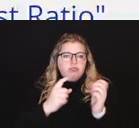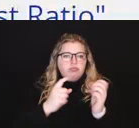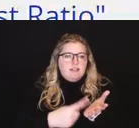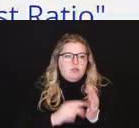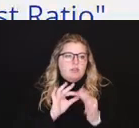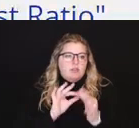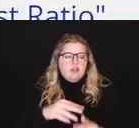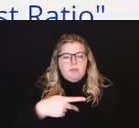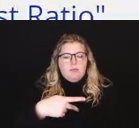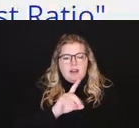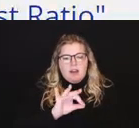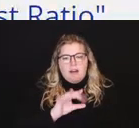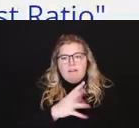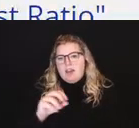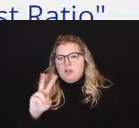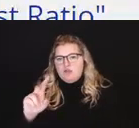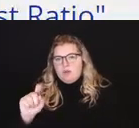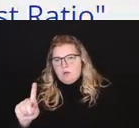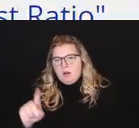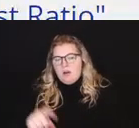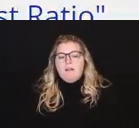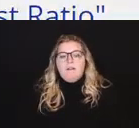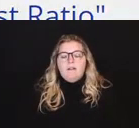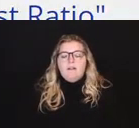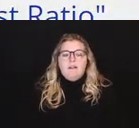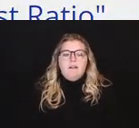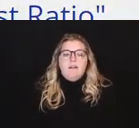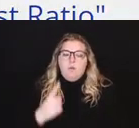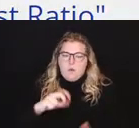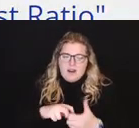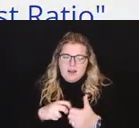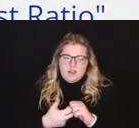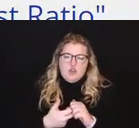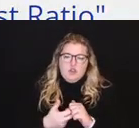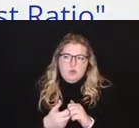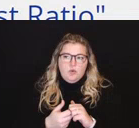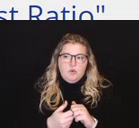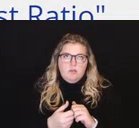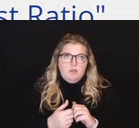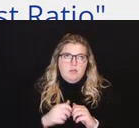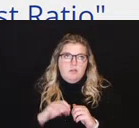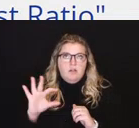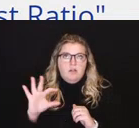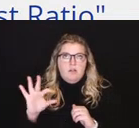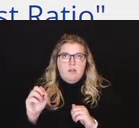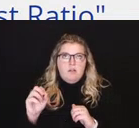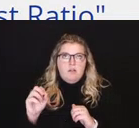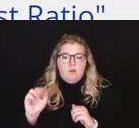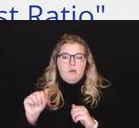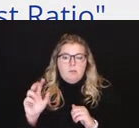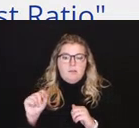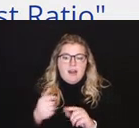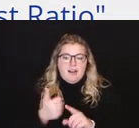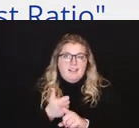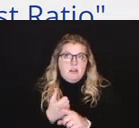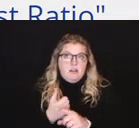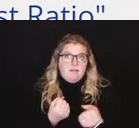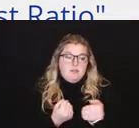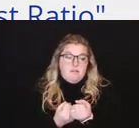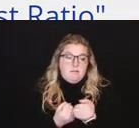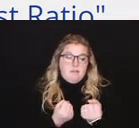Some things that we've talked about, the issue is, does the format support